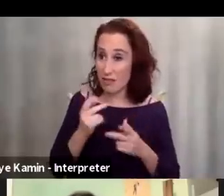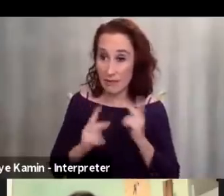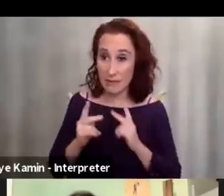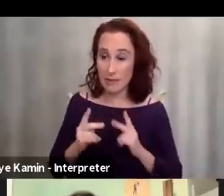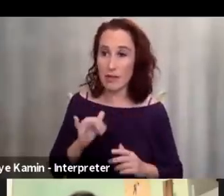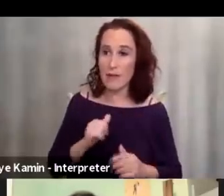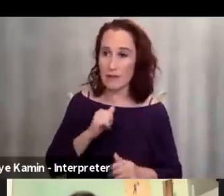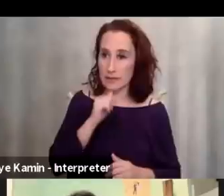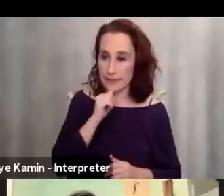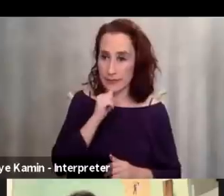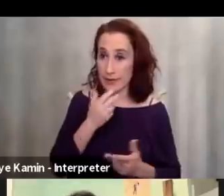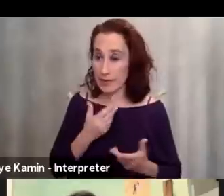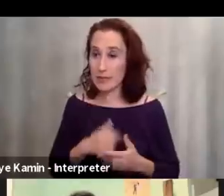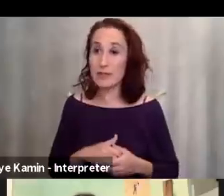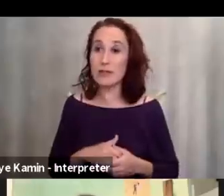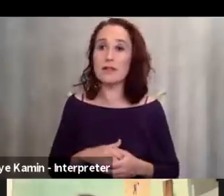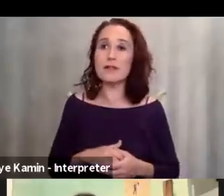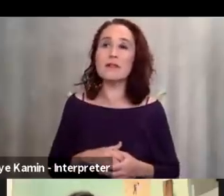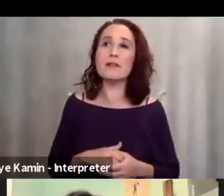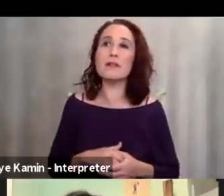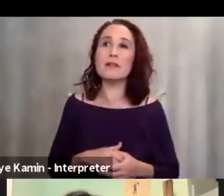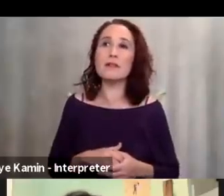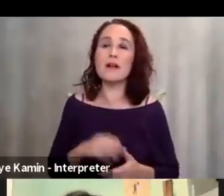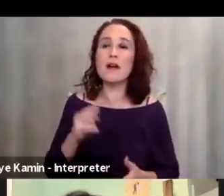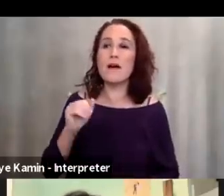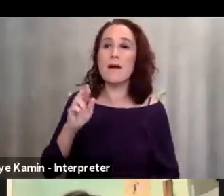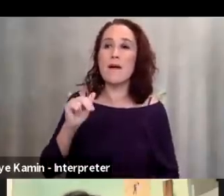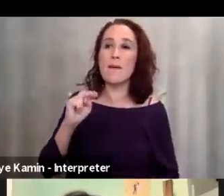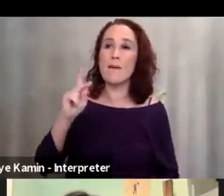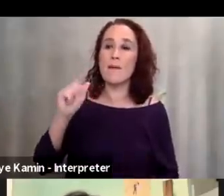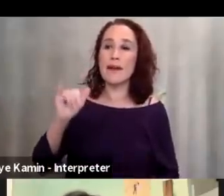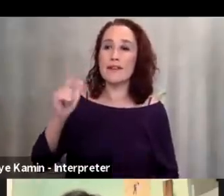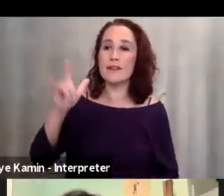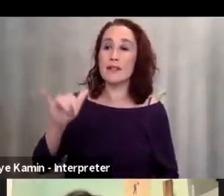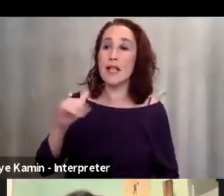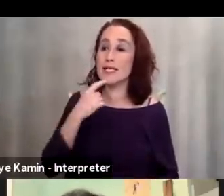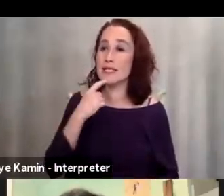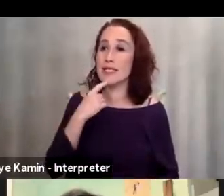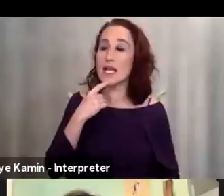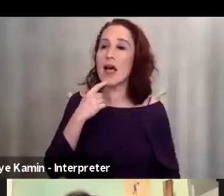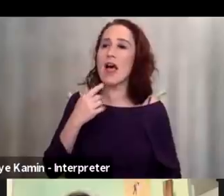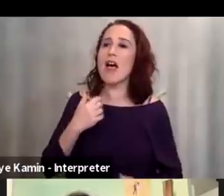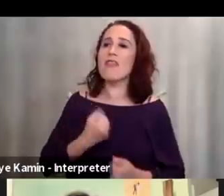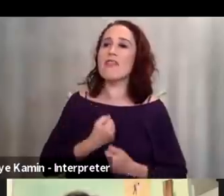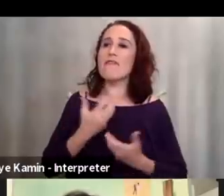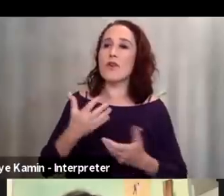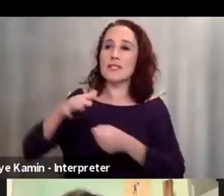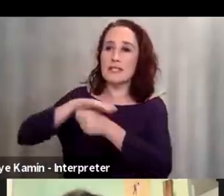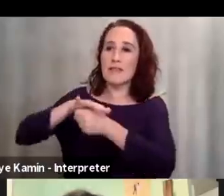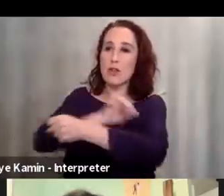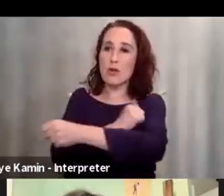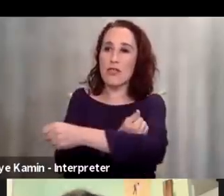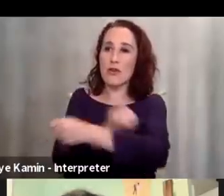turn down what the writer Miranda July calls the voices of the local authorities when you're writing.